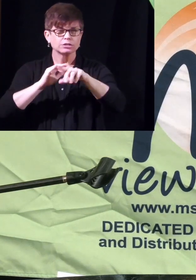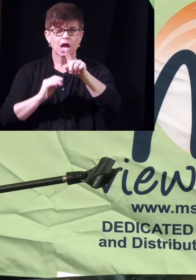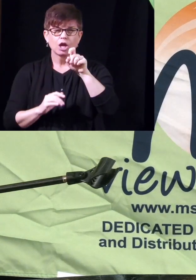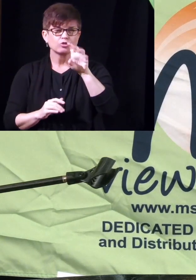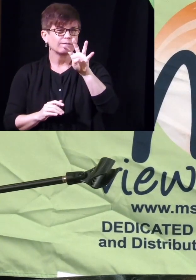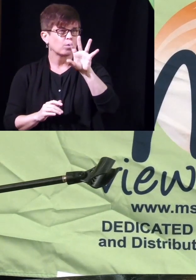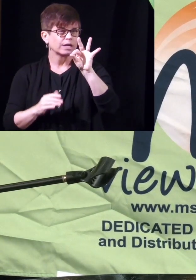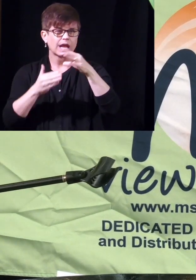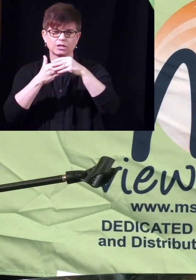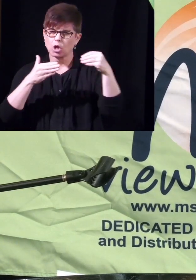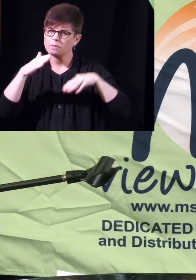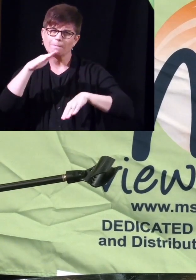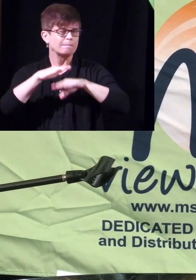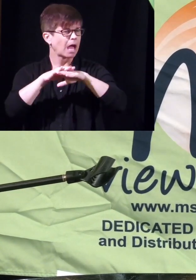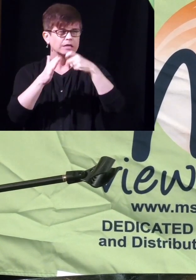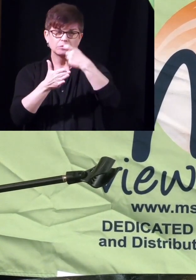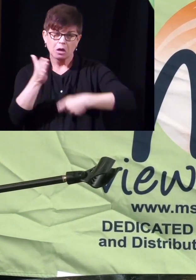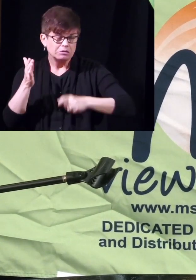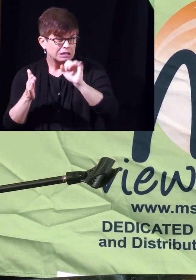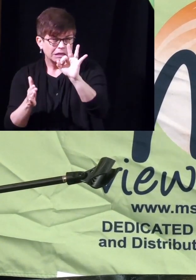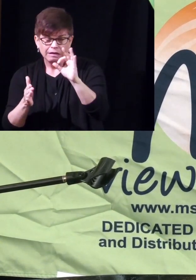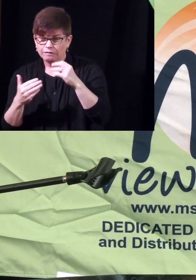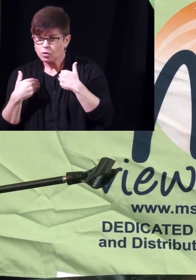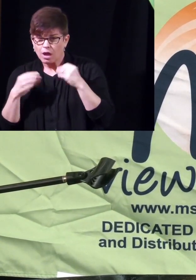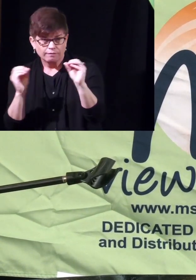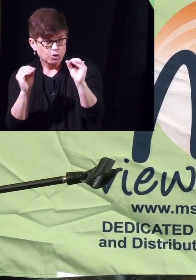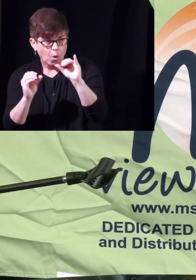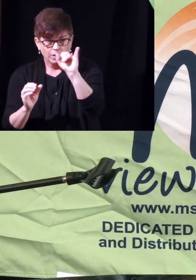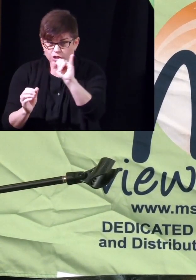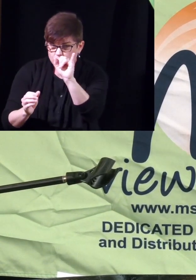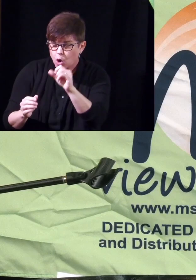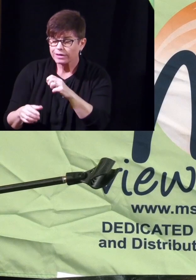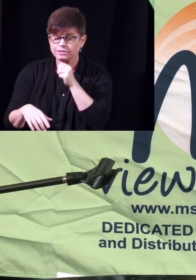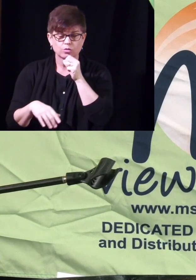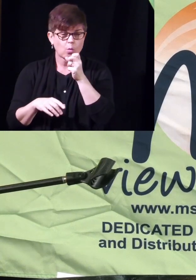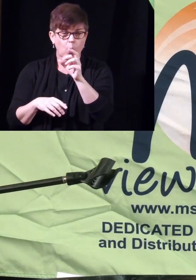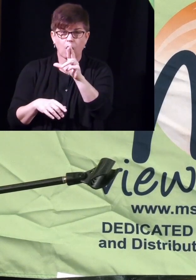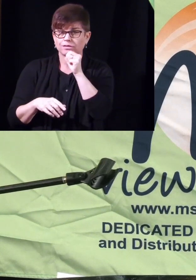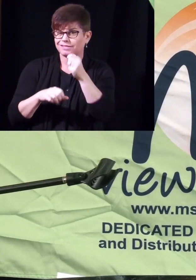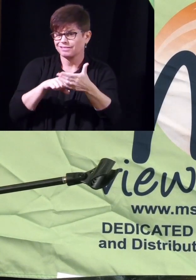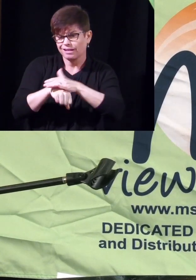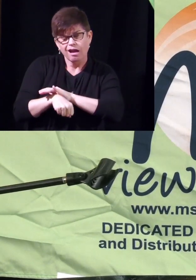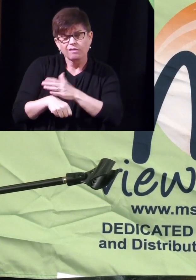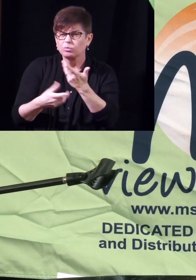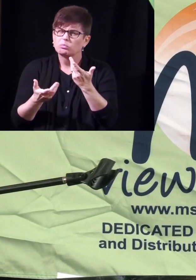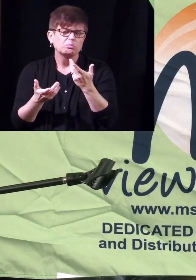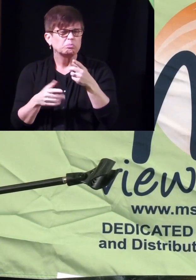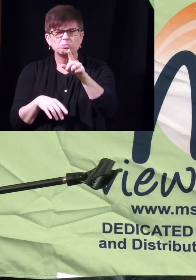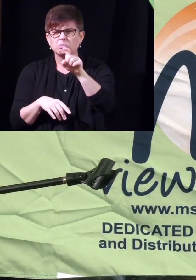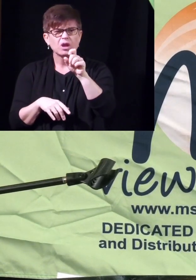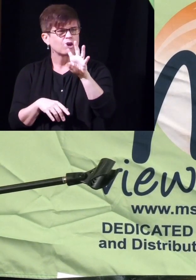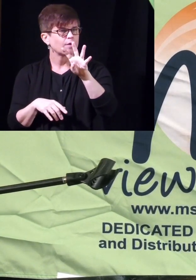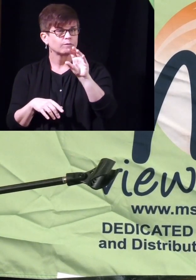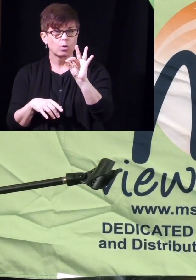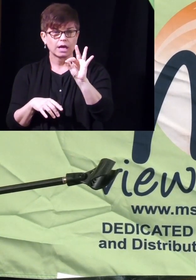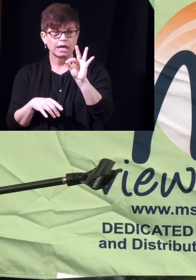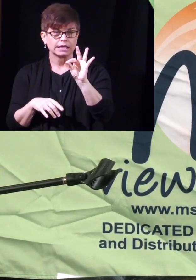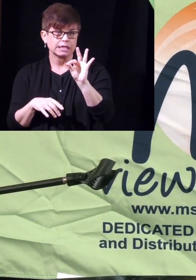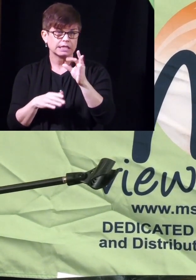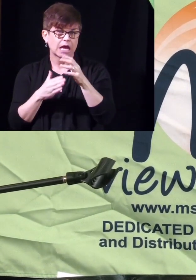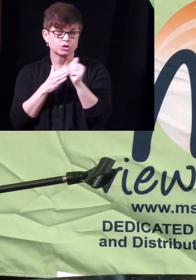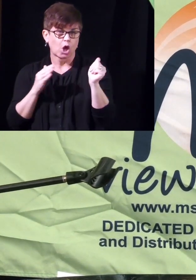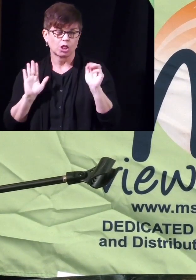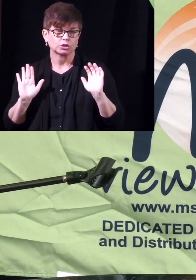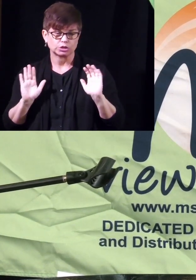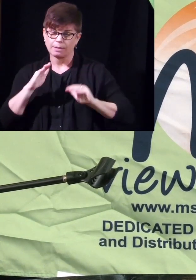$149. So even if you don't have insurance, or you have insurance but it doesn't cover it, or something weird, the maximum cost